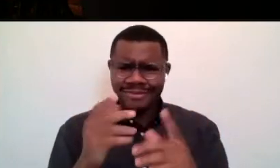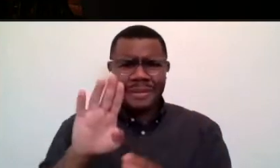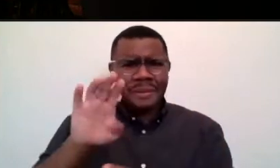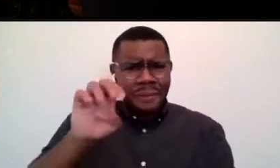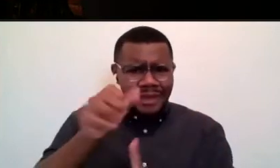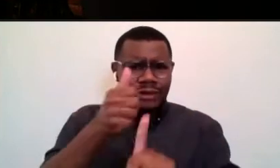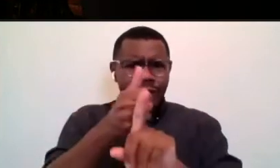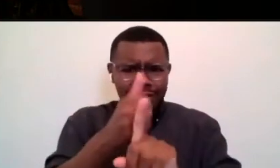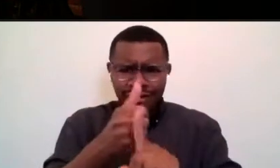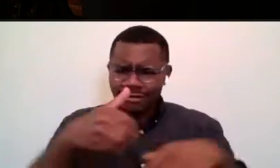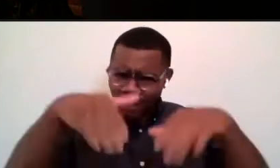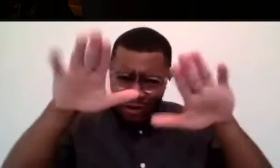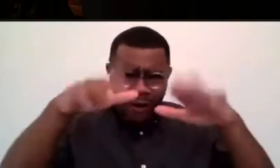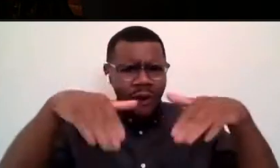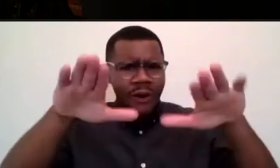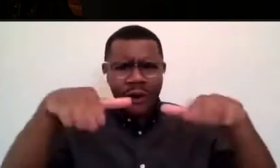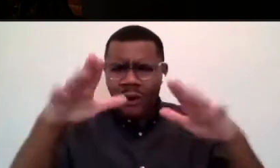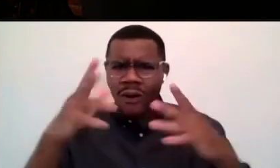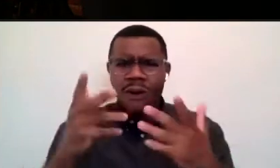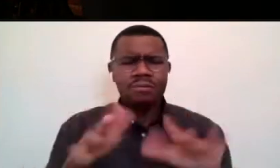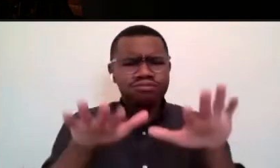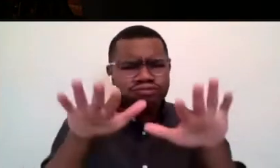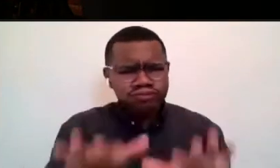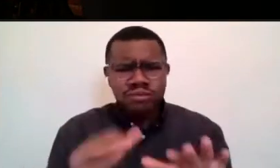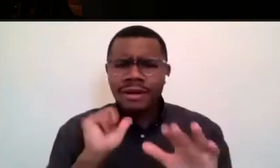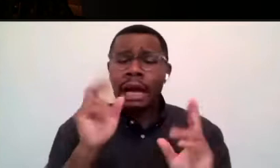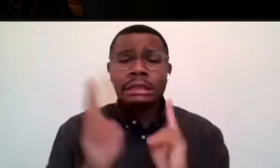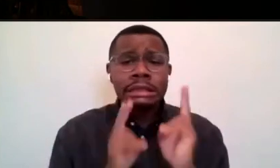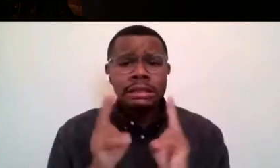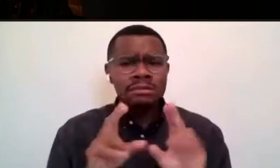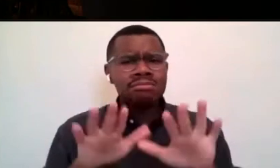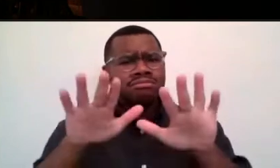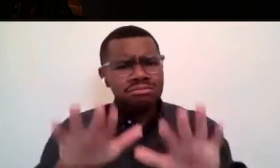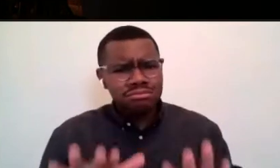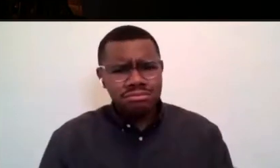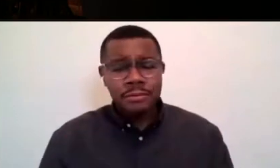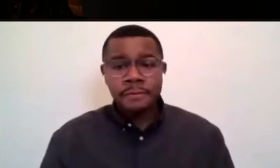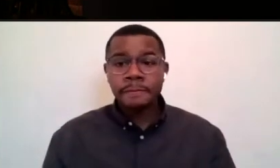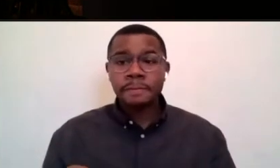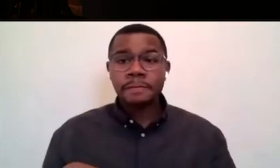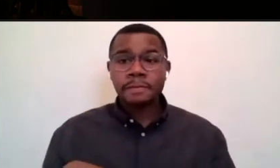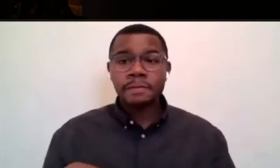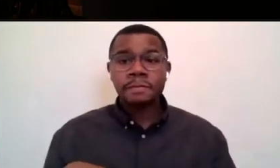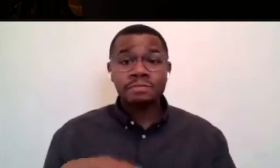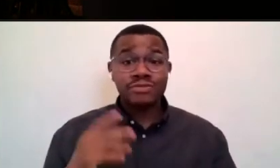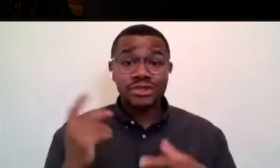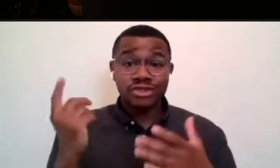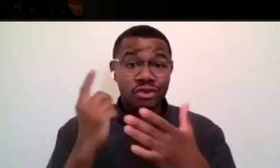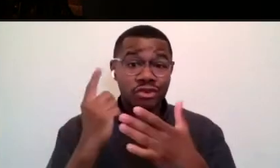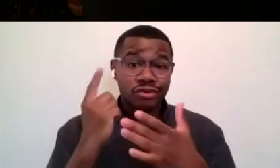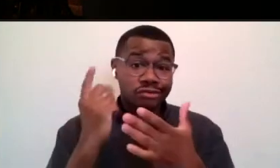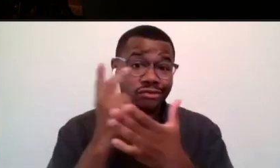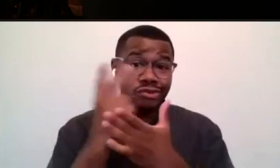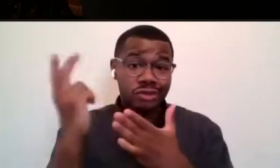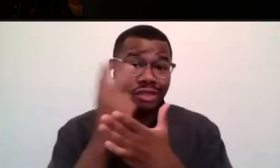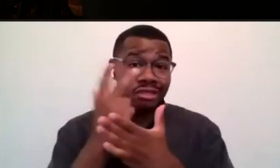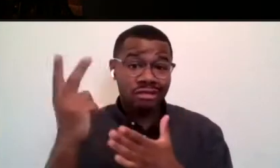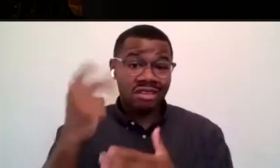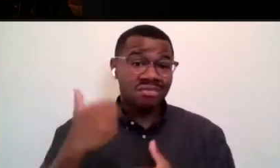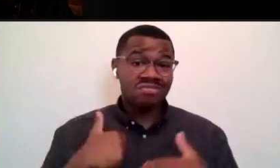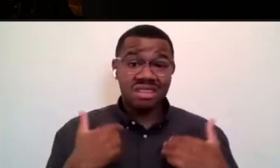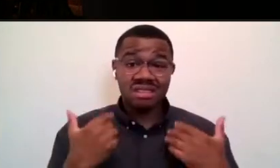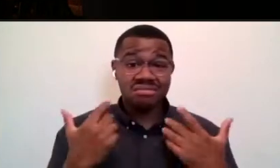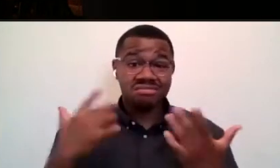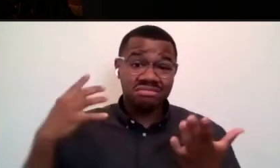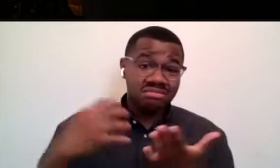know, take your time with it, you know. Yeah. So I'm giving myself these next 2 to 3 weeks just to dream.